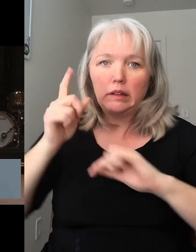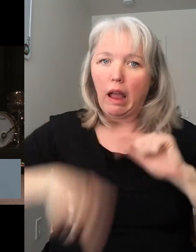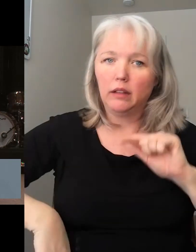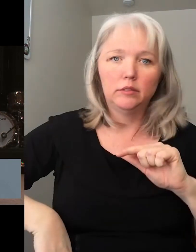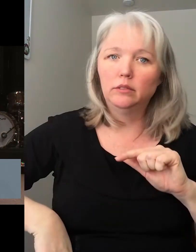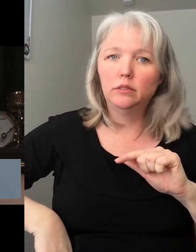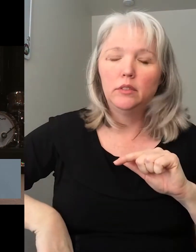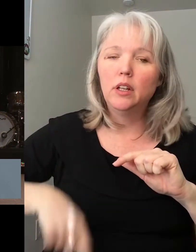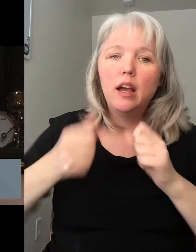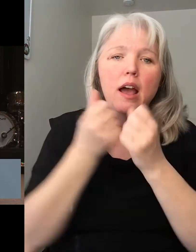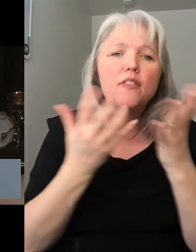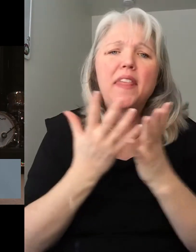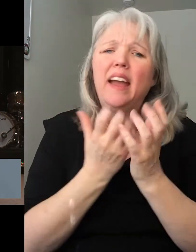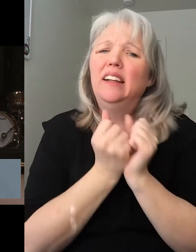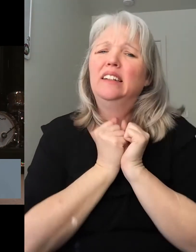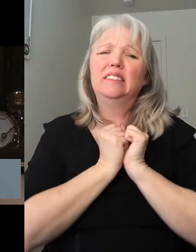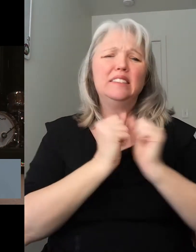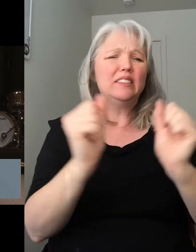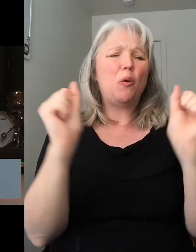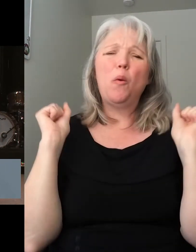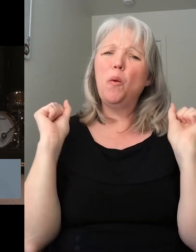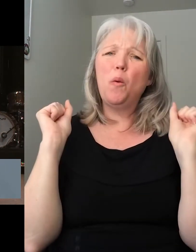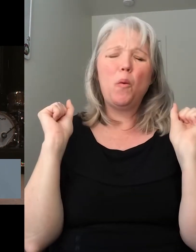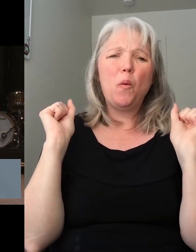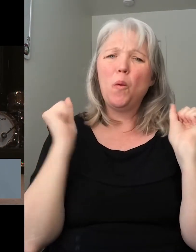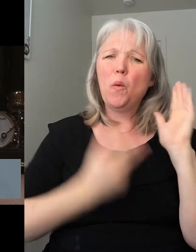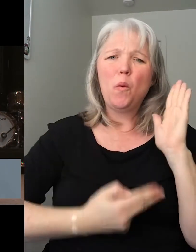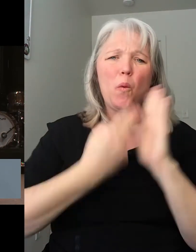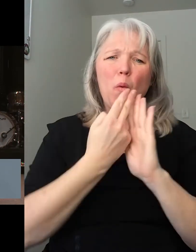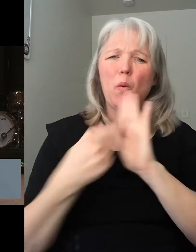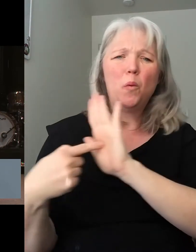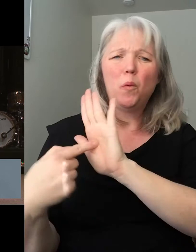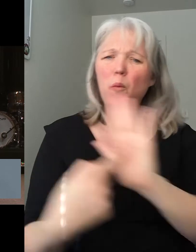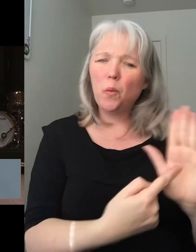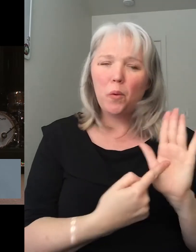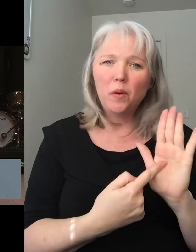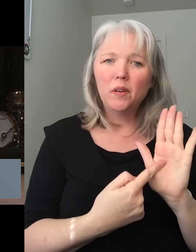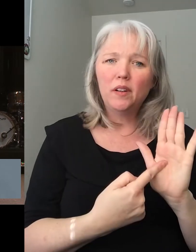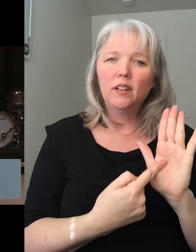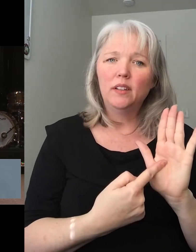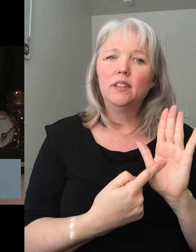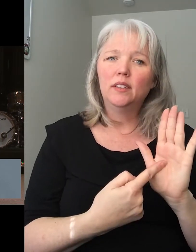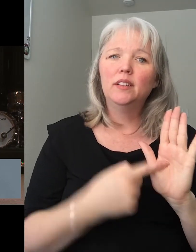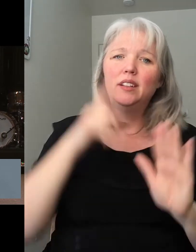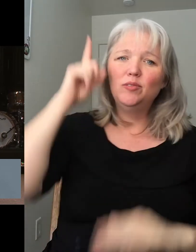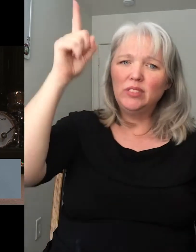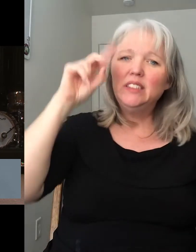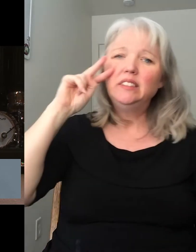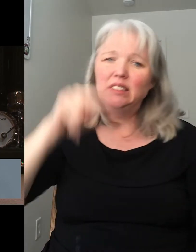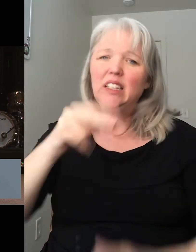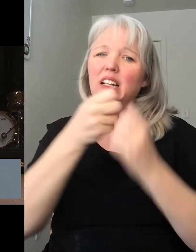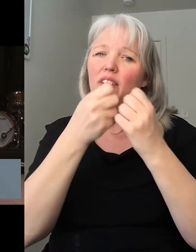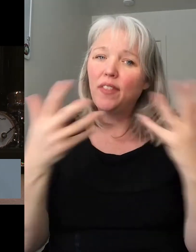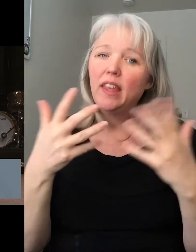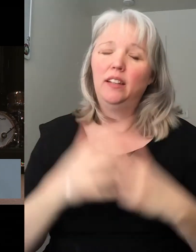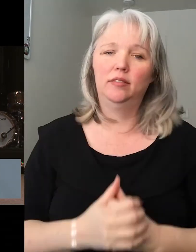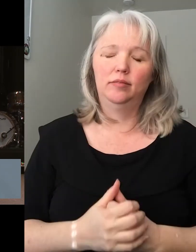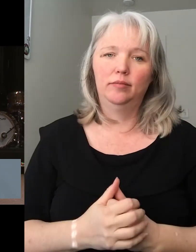his sight, but all things are open and laid bare to the eyes of him who with whom we have to